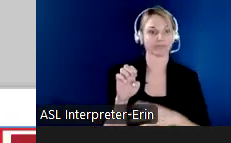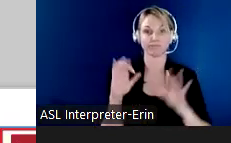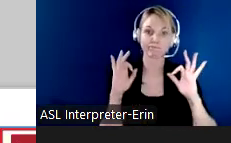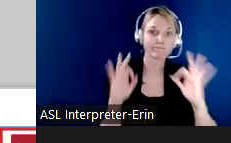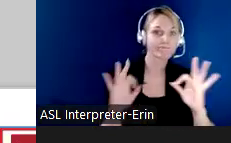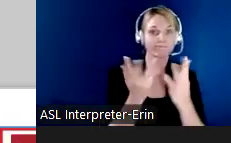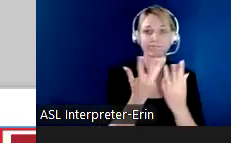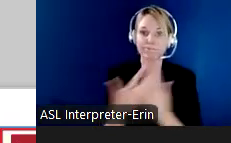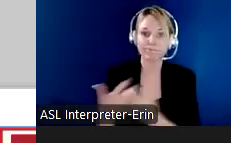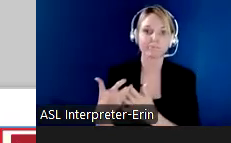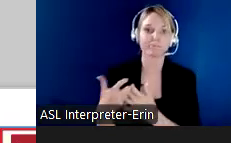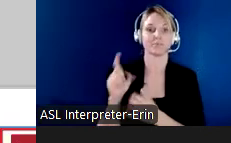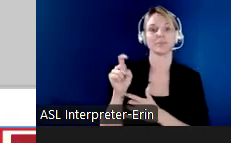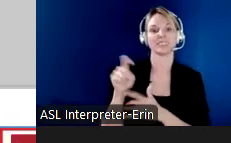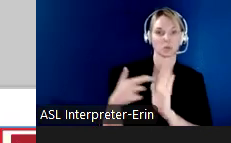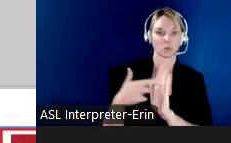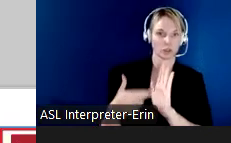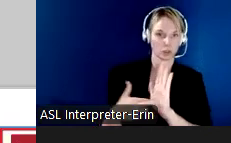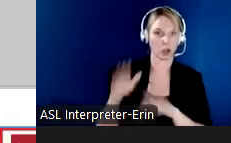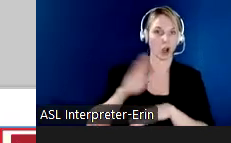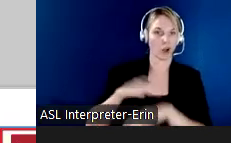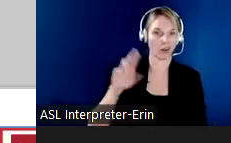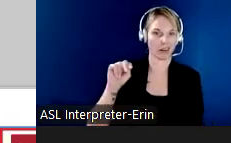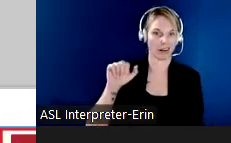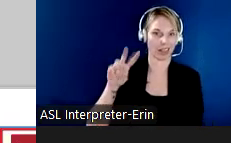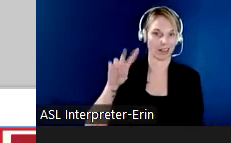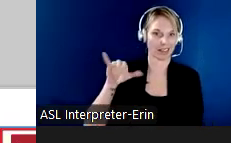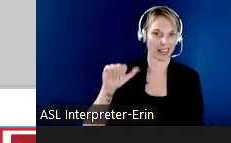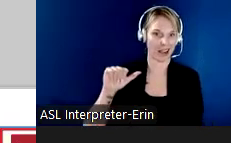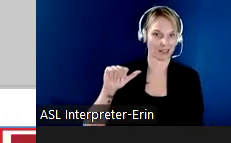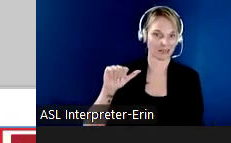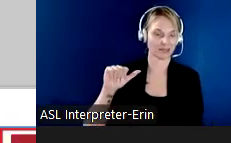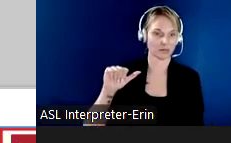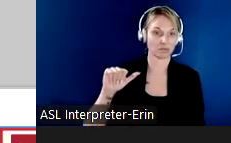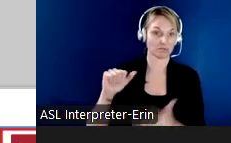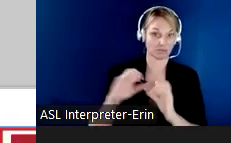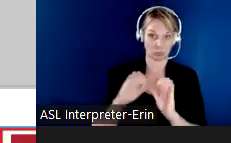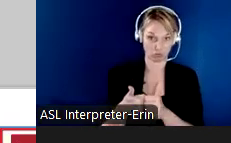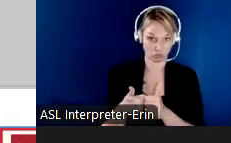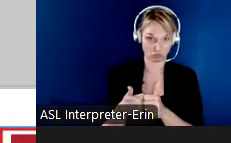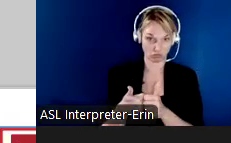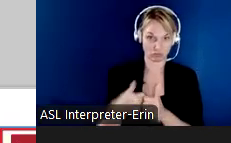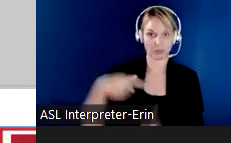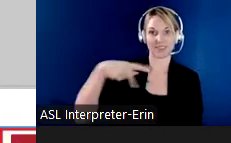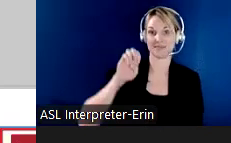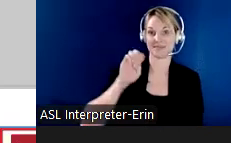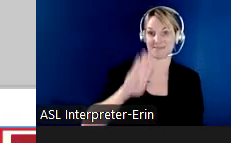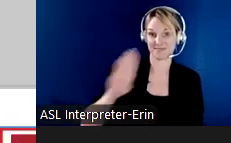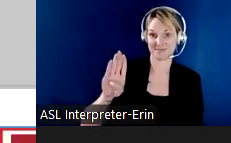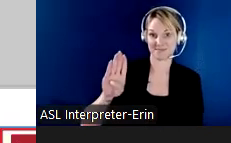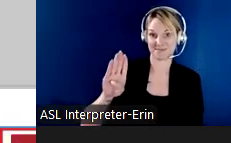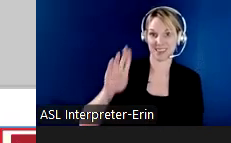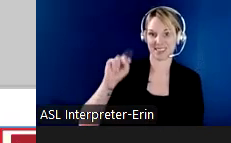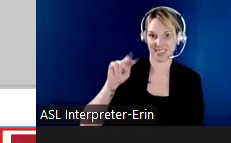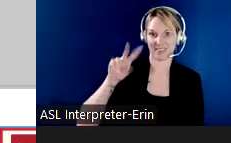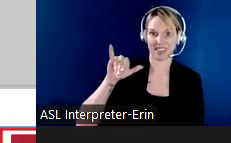away, you then need to register on the Navia side. And how you do that is you go to the PEB Navia website, which is